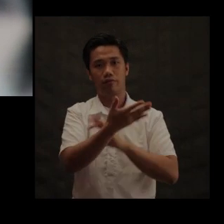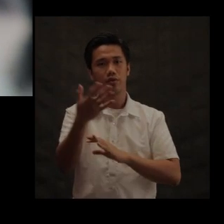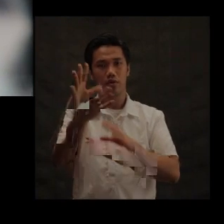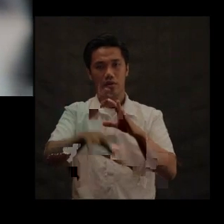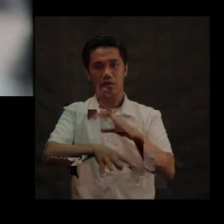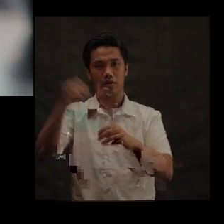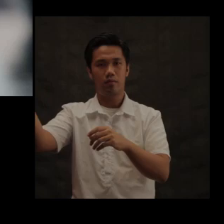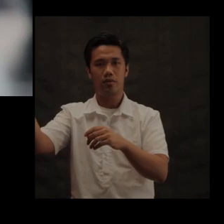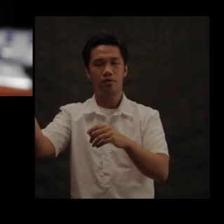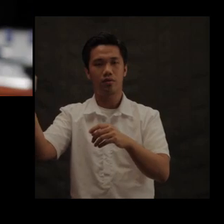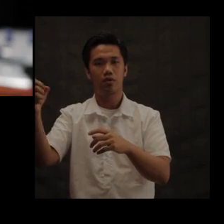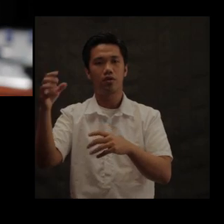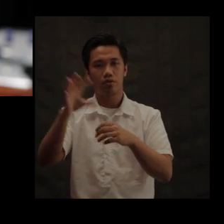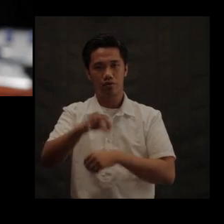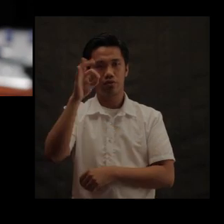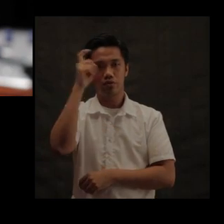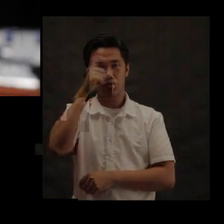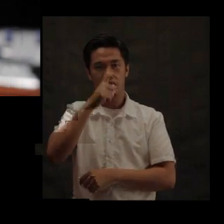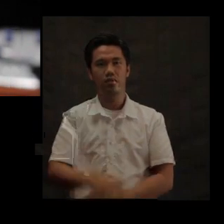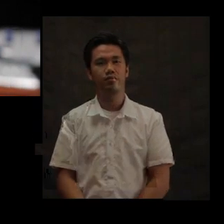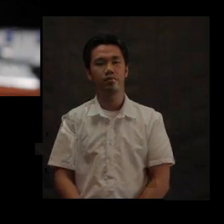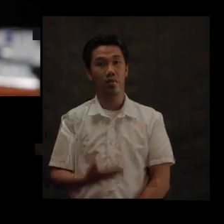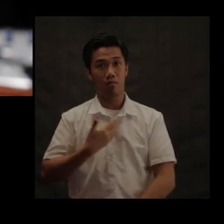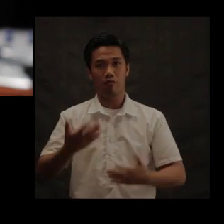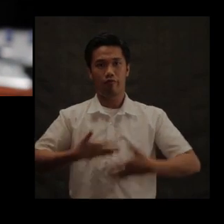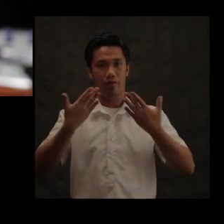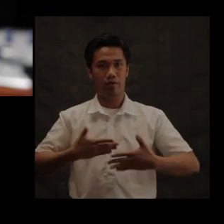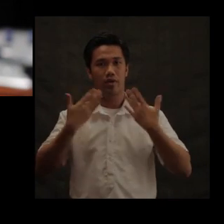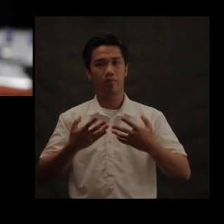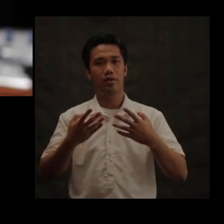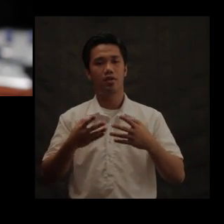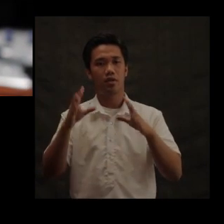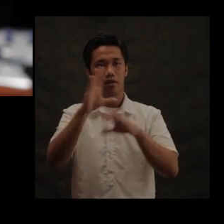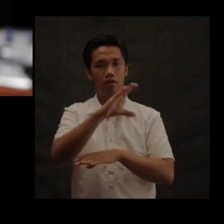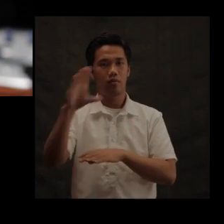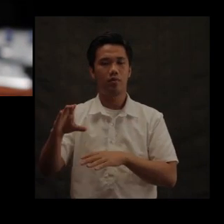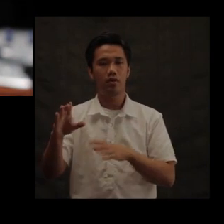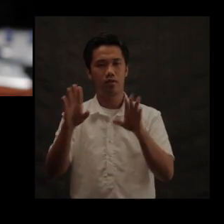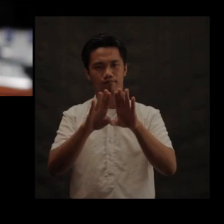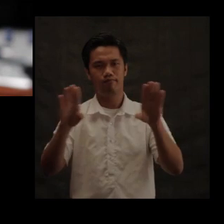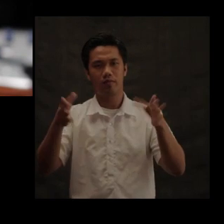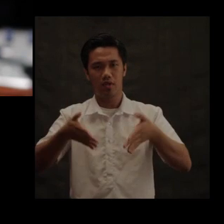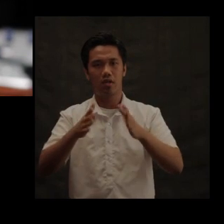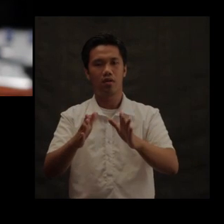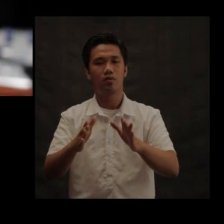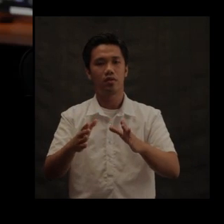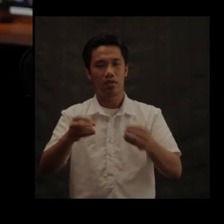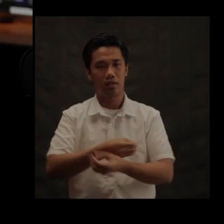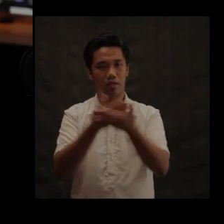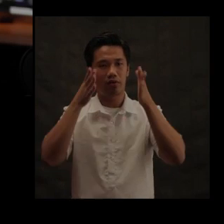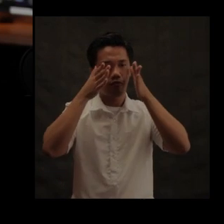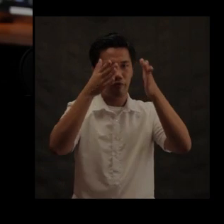unless you come out and vote. I was very happy that COMELEC is opening their doors and really giving focus